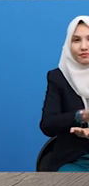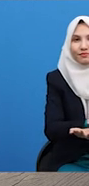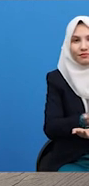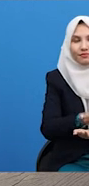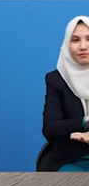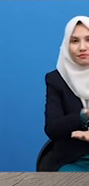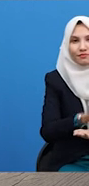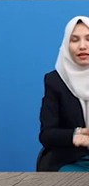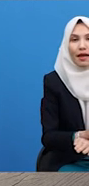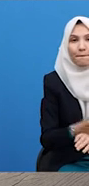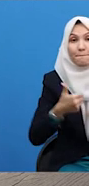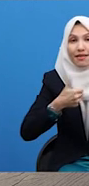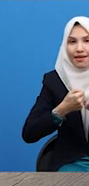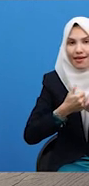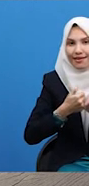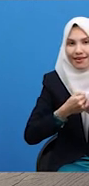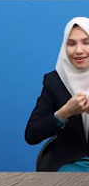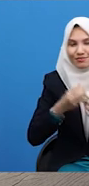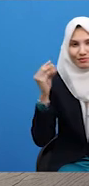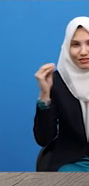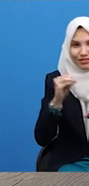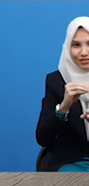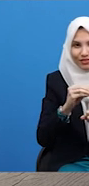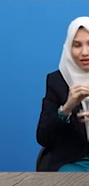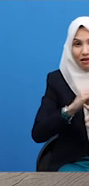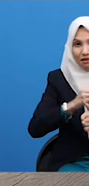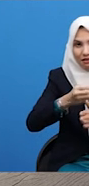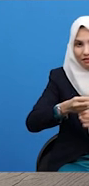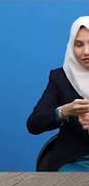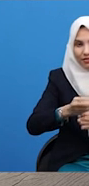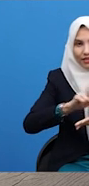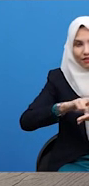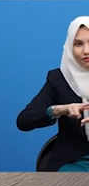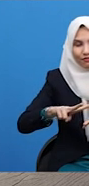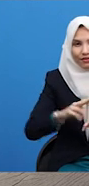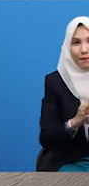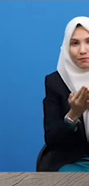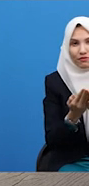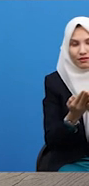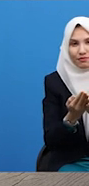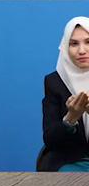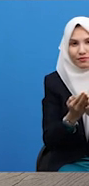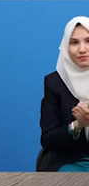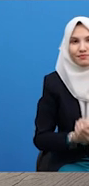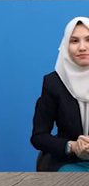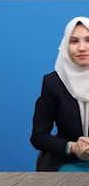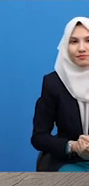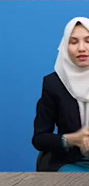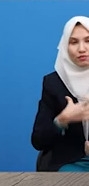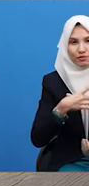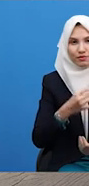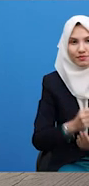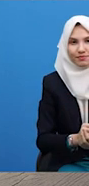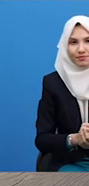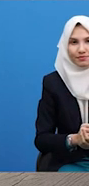too. Or we can read a novel if we wish. You're right. Let's